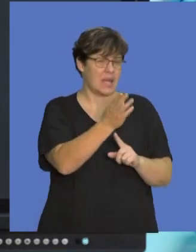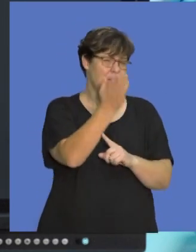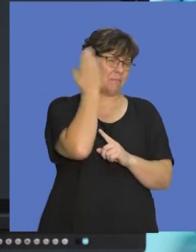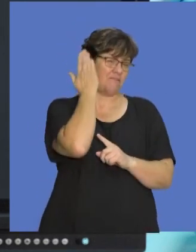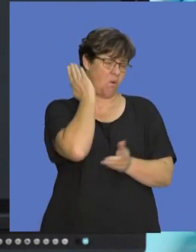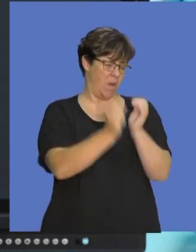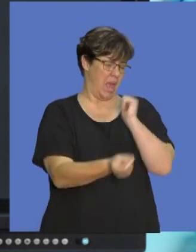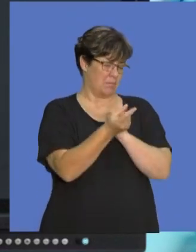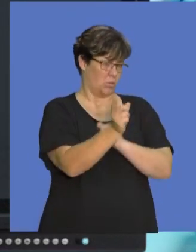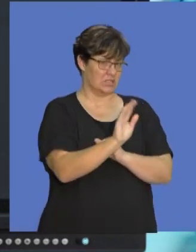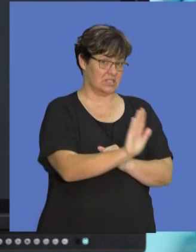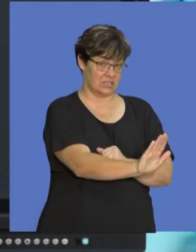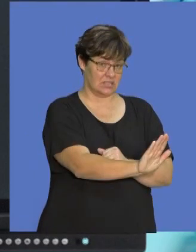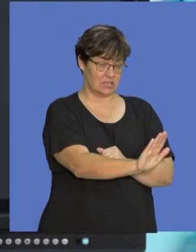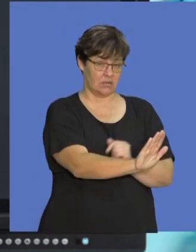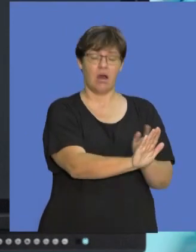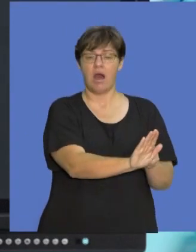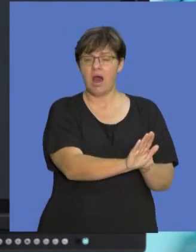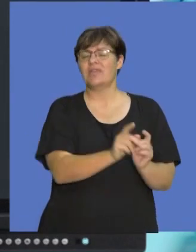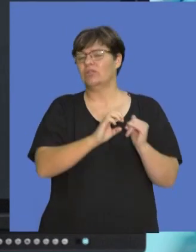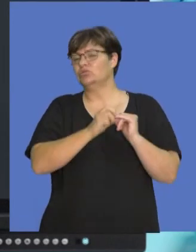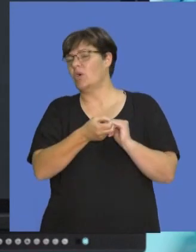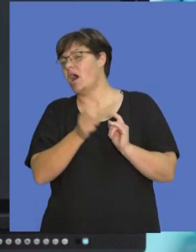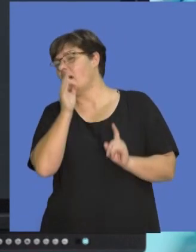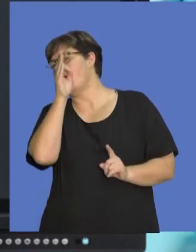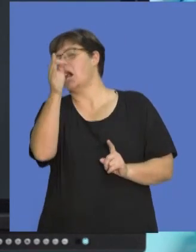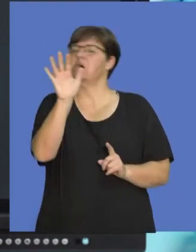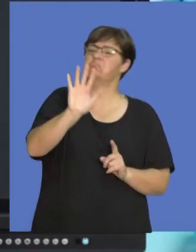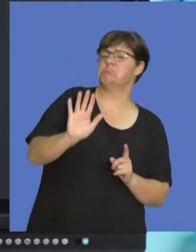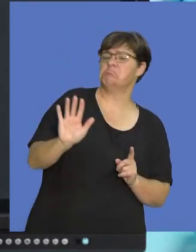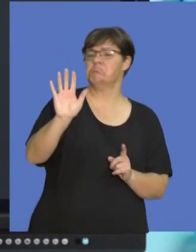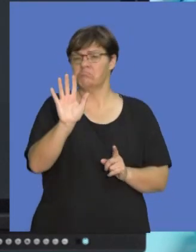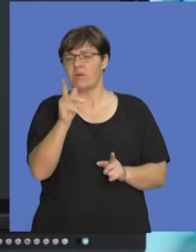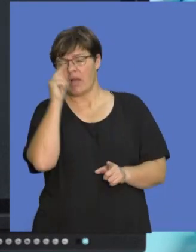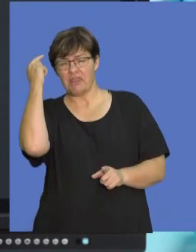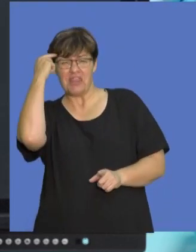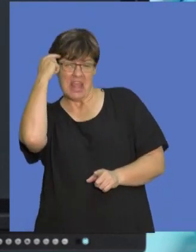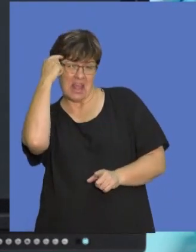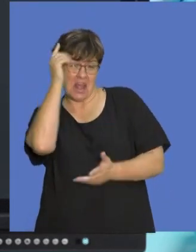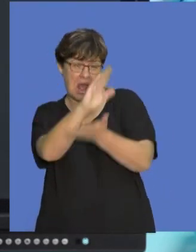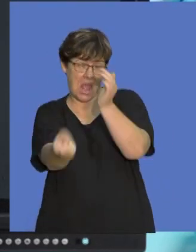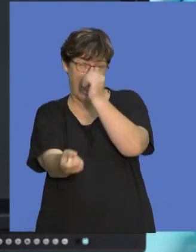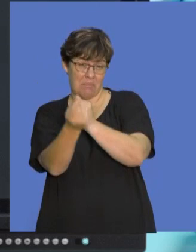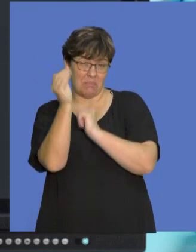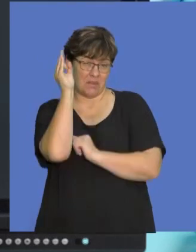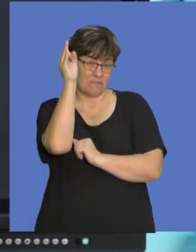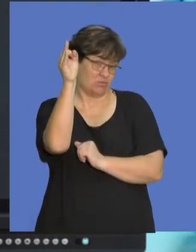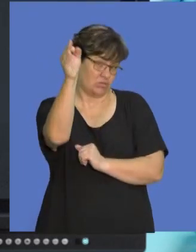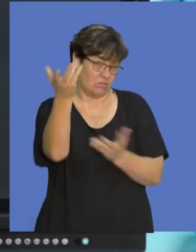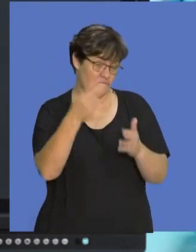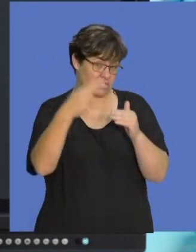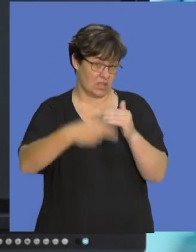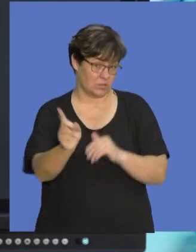in the past and from that try and make an estimation and predict what might the result